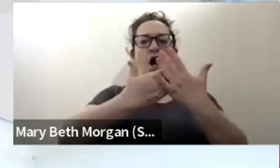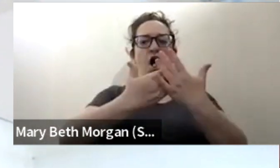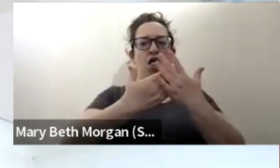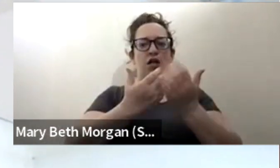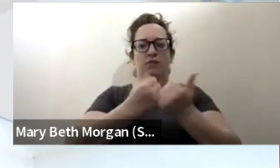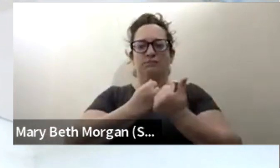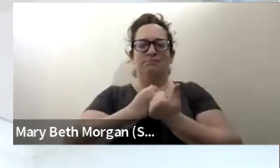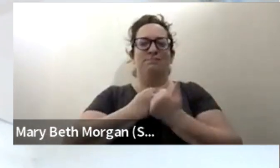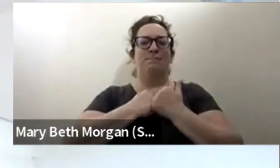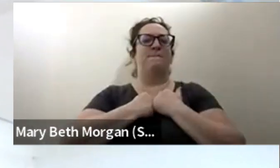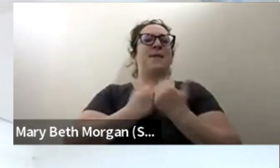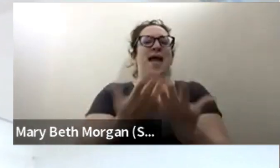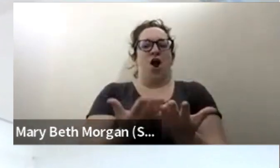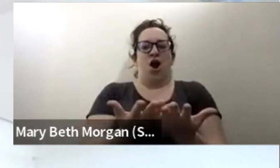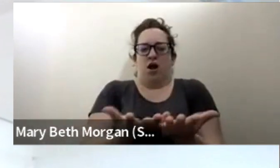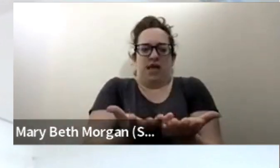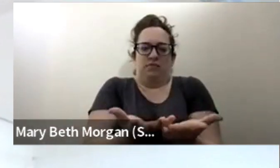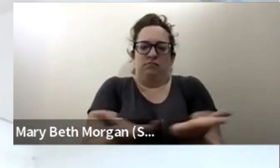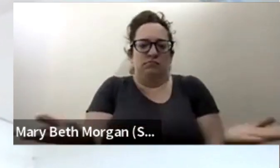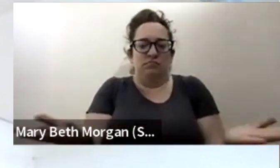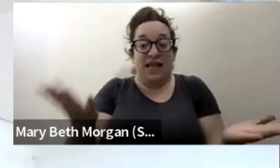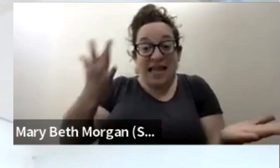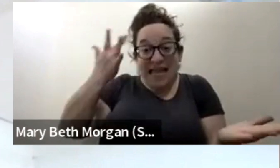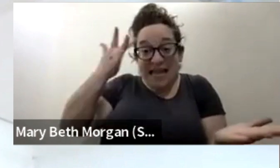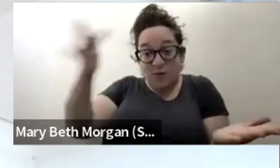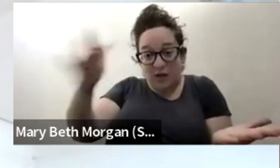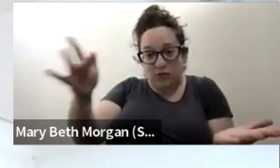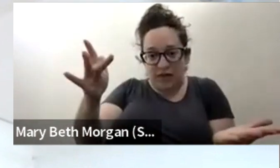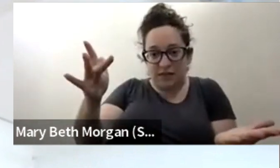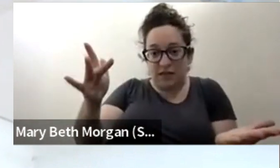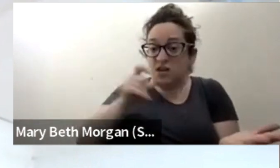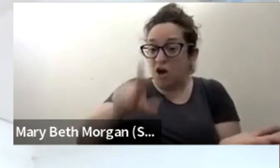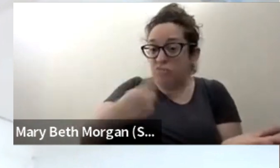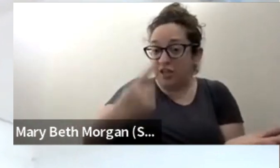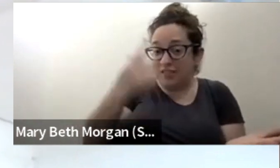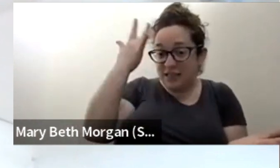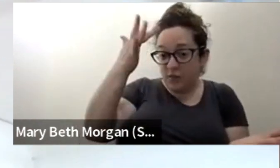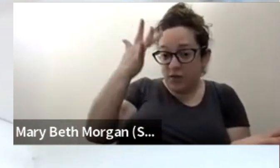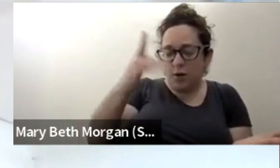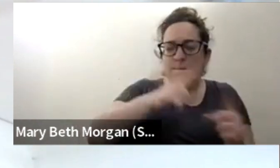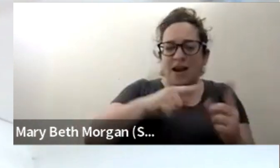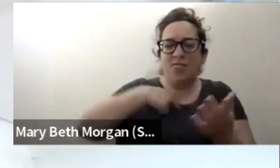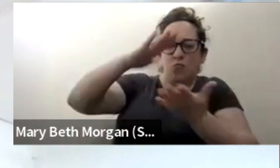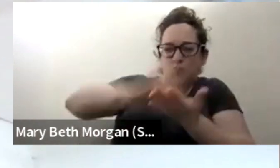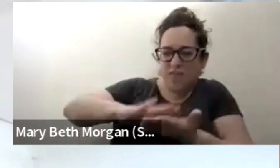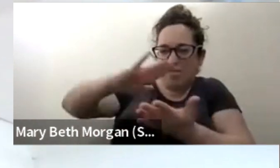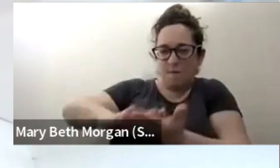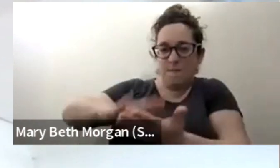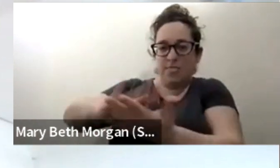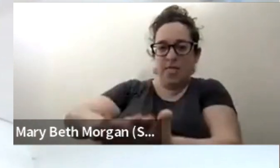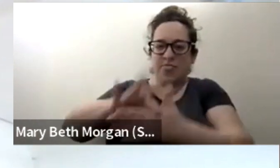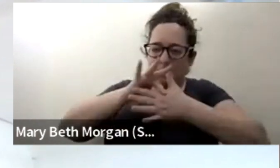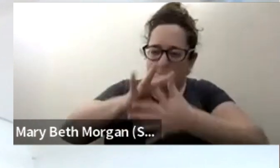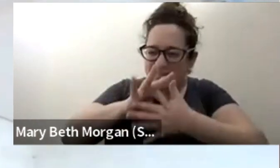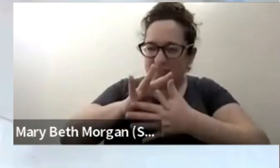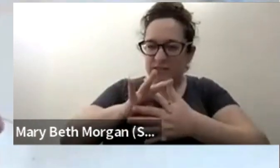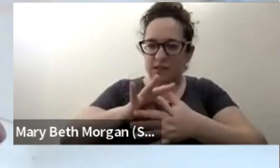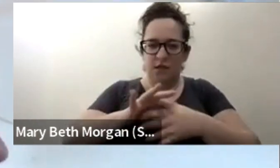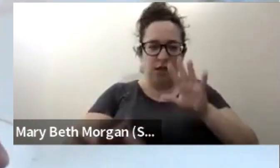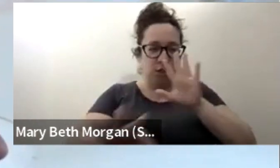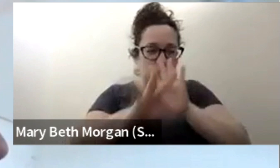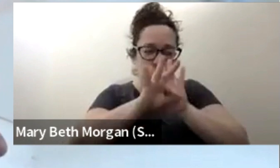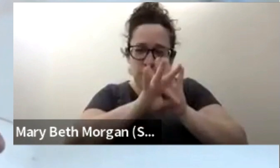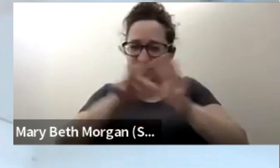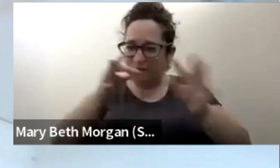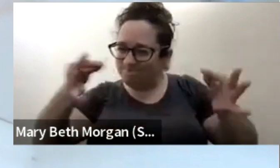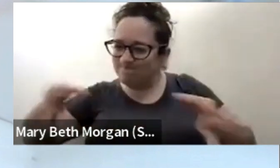class, all of those things are there, intellectualized, but also Shakespeare doesn't just intellectualize, it's in the rhythm and the